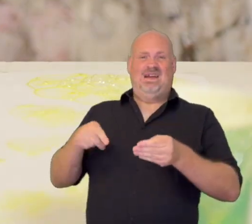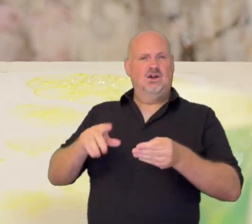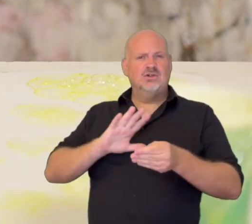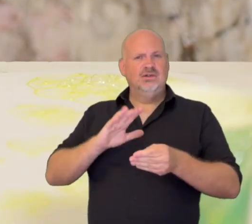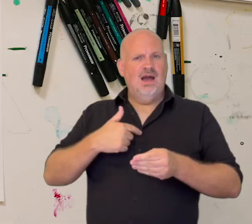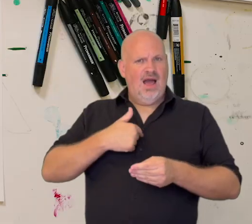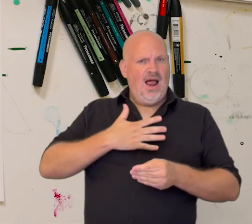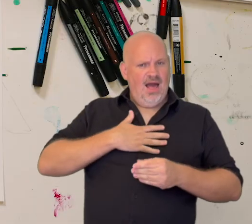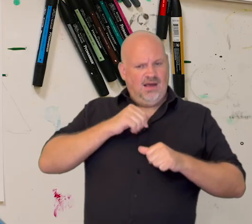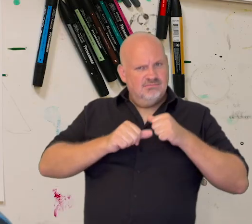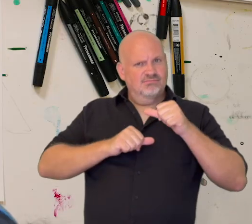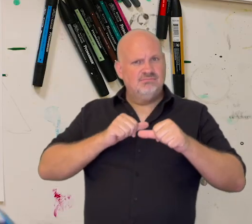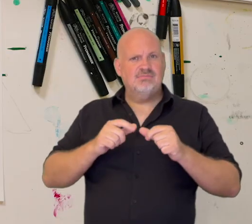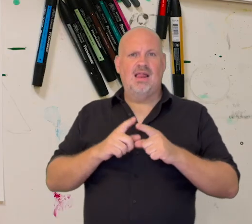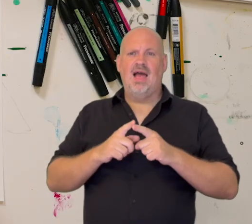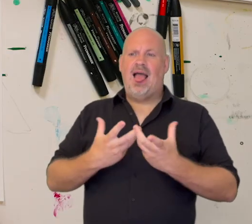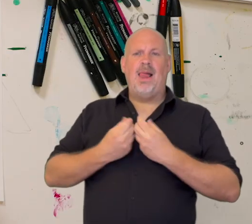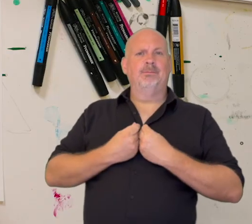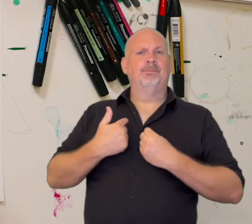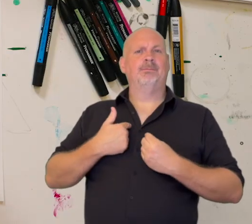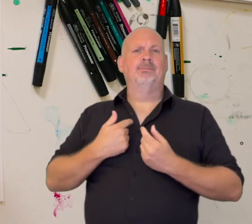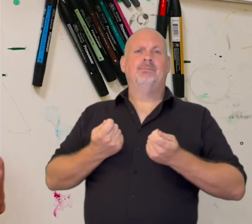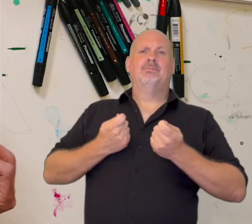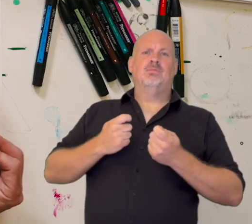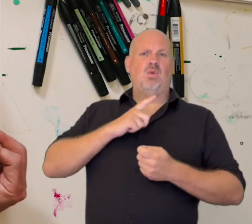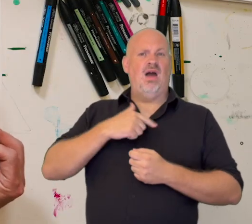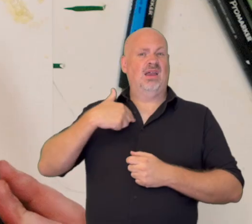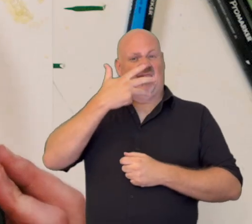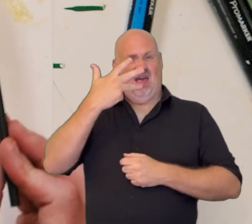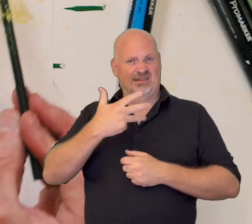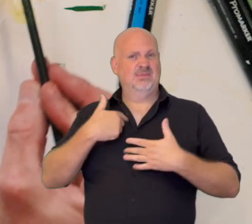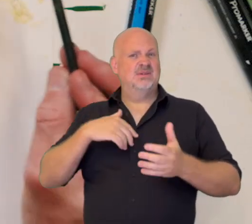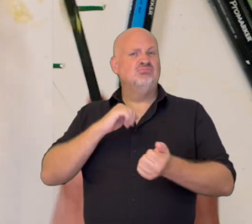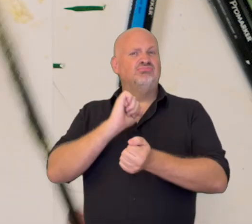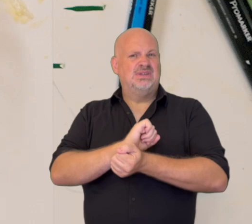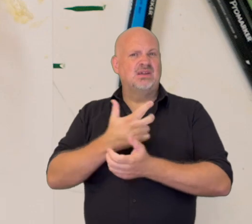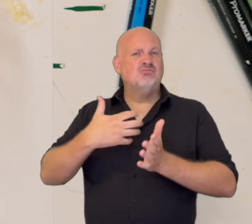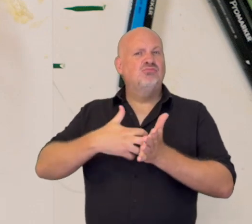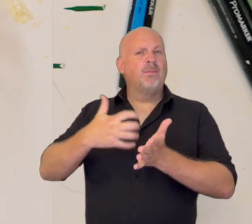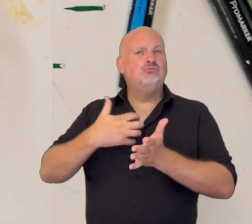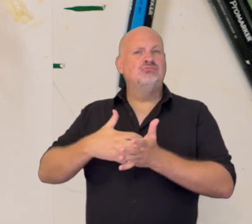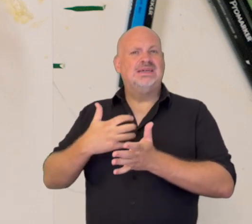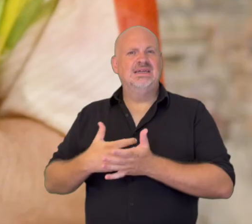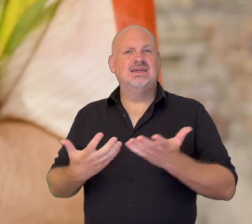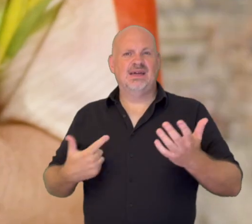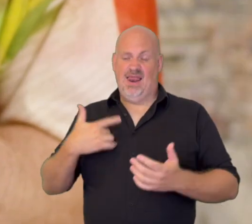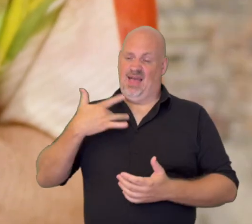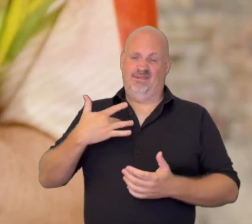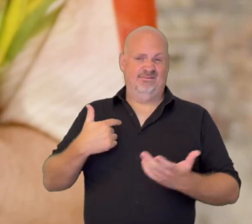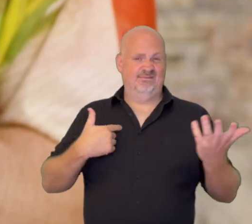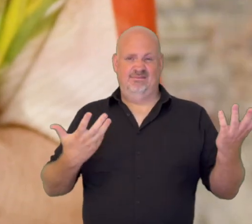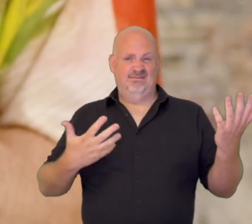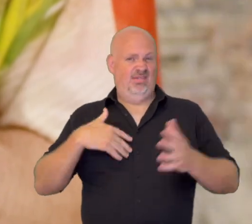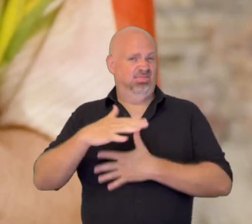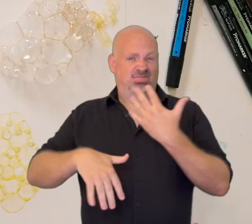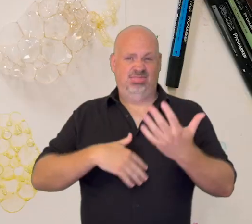coping mechanism. When I was 19, I was sent to prison for a series of robberies. My life was a mess. And